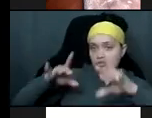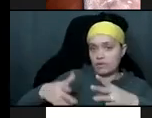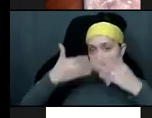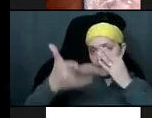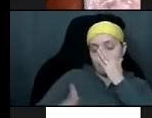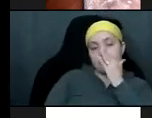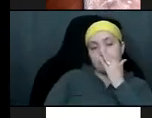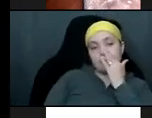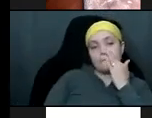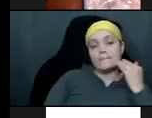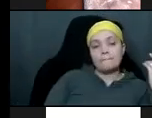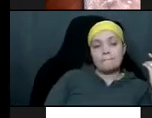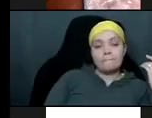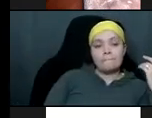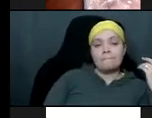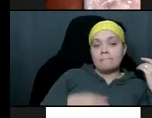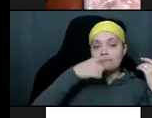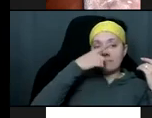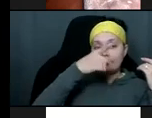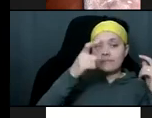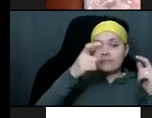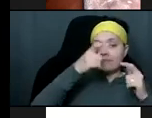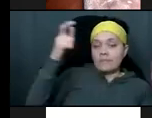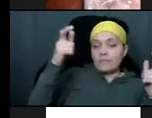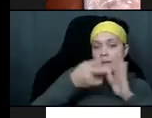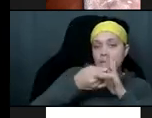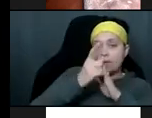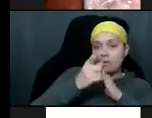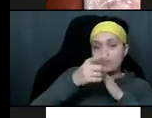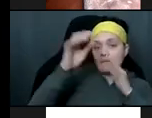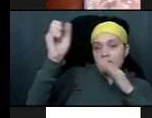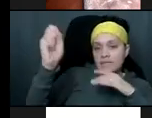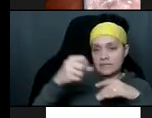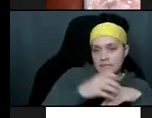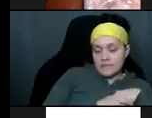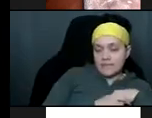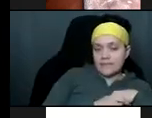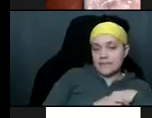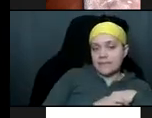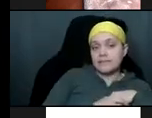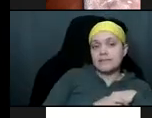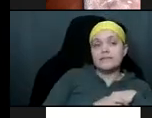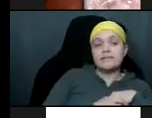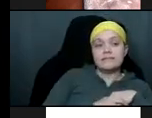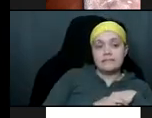actually is. So this is a big moment, yes.